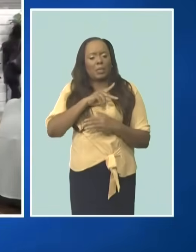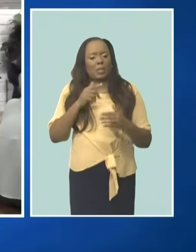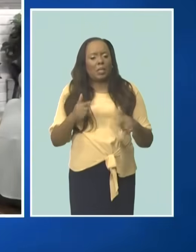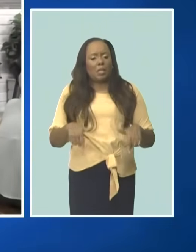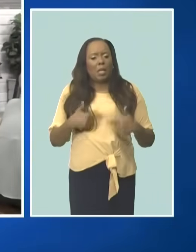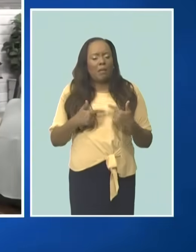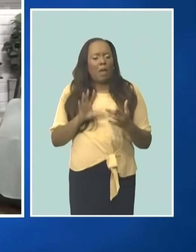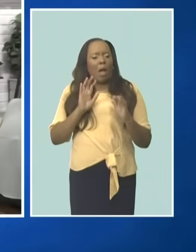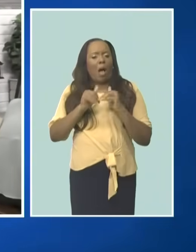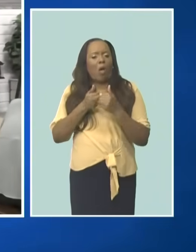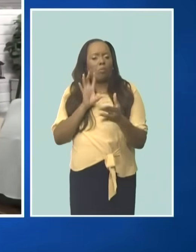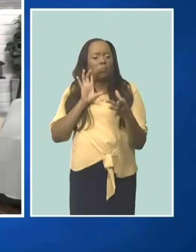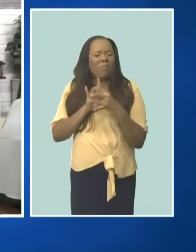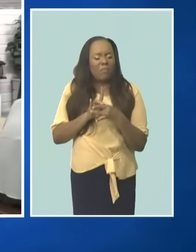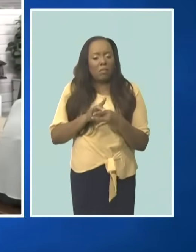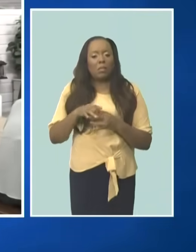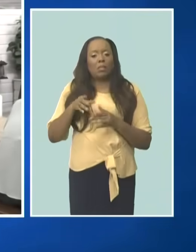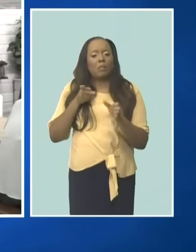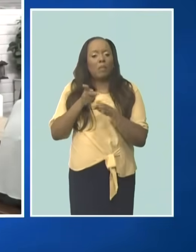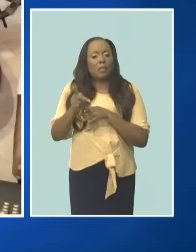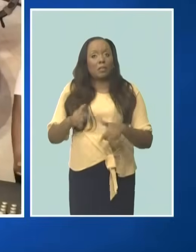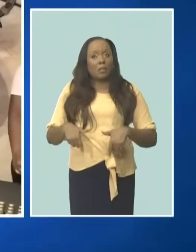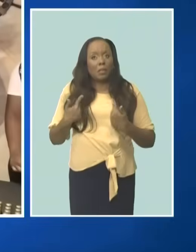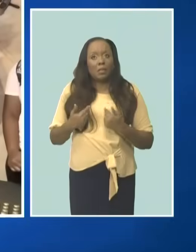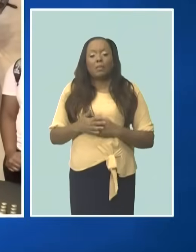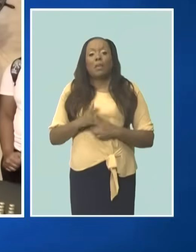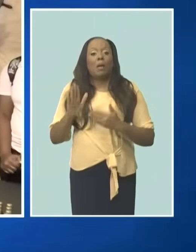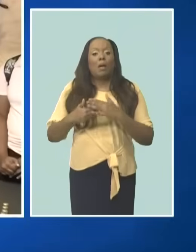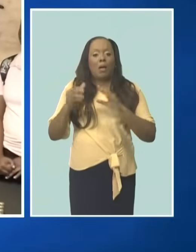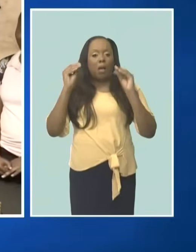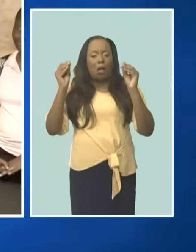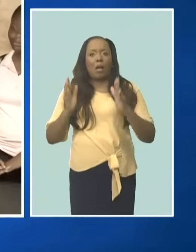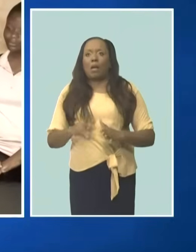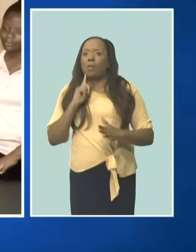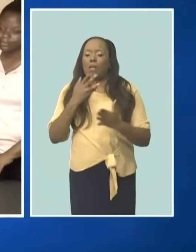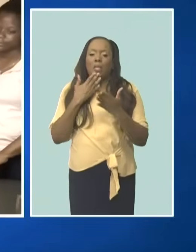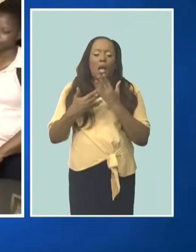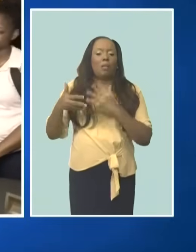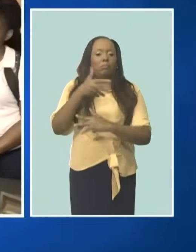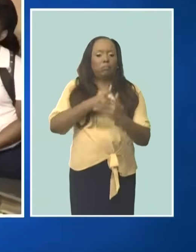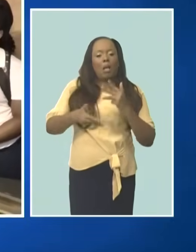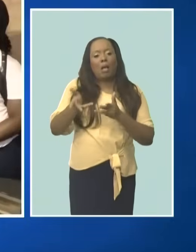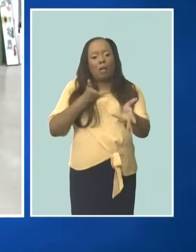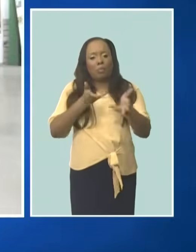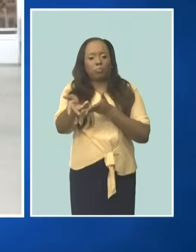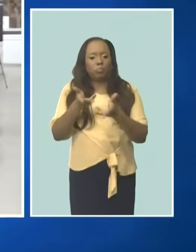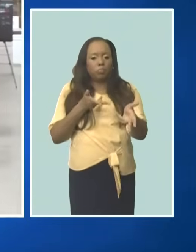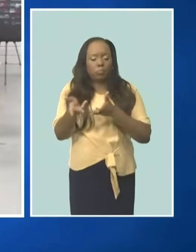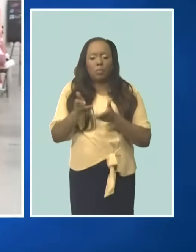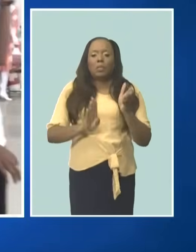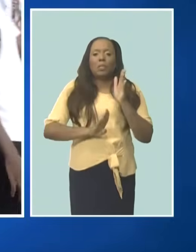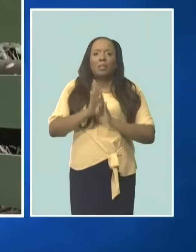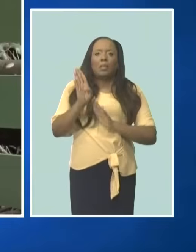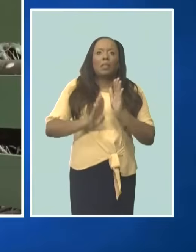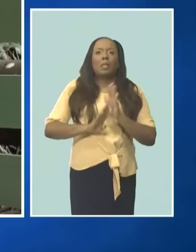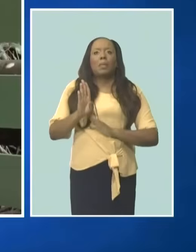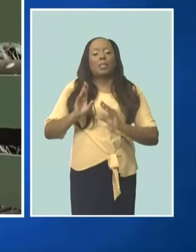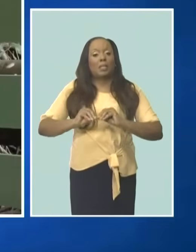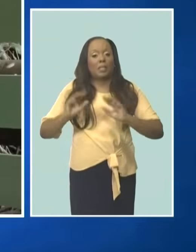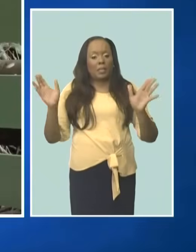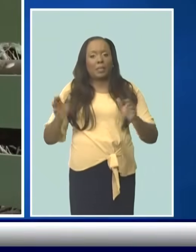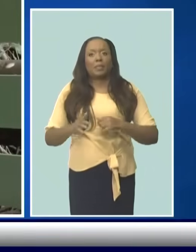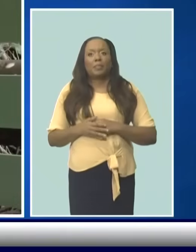The facilitators have been doing an excellent job. The sessions have been interactive and the development is evident.